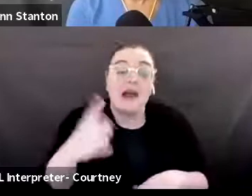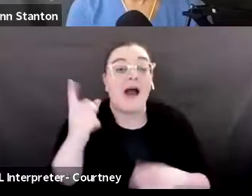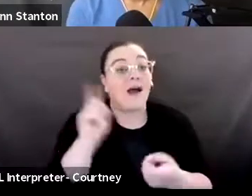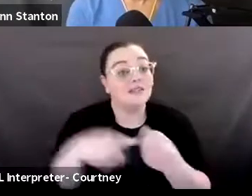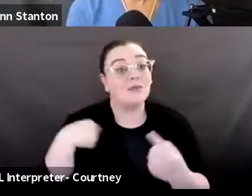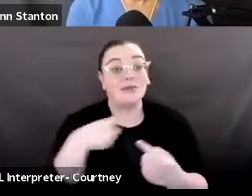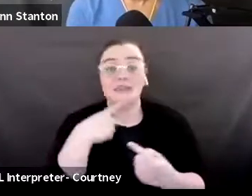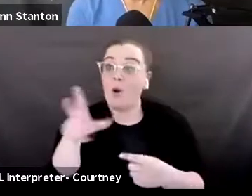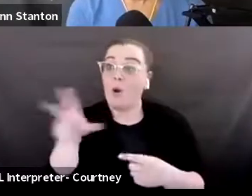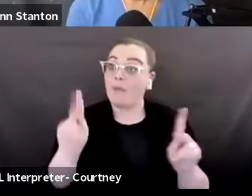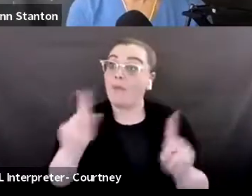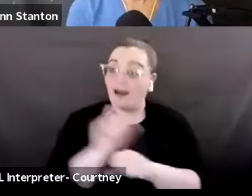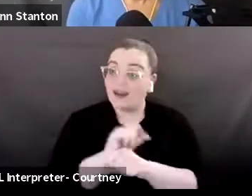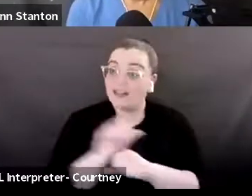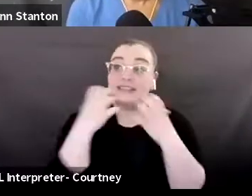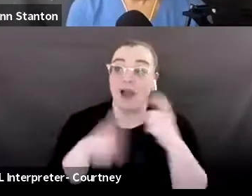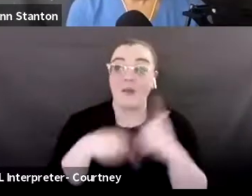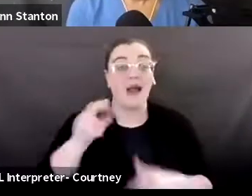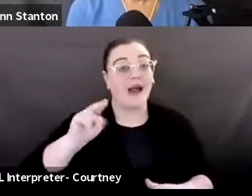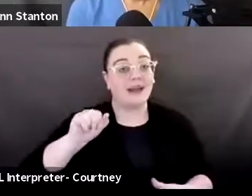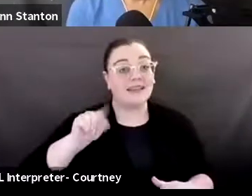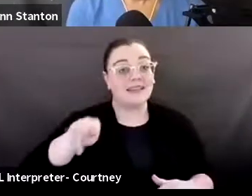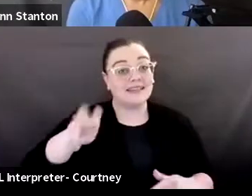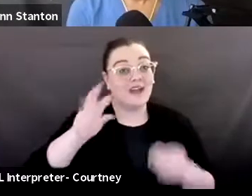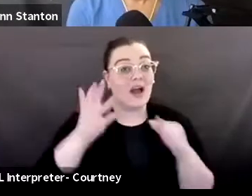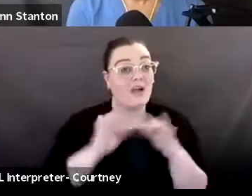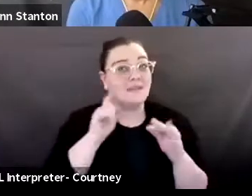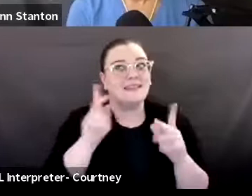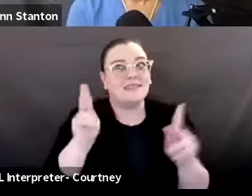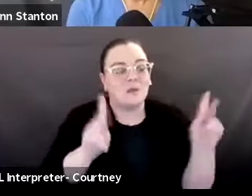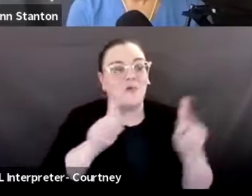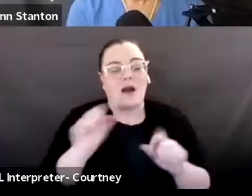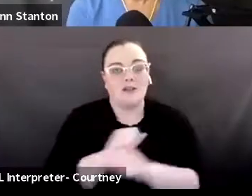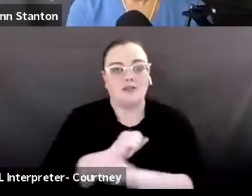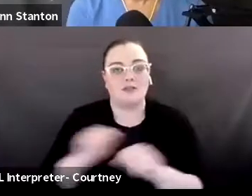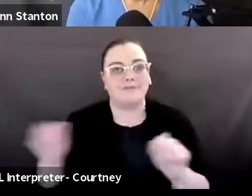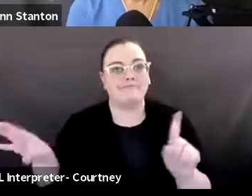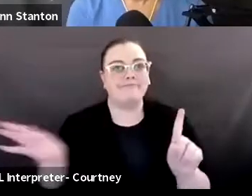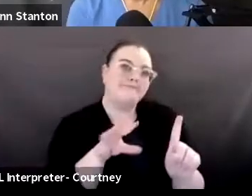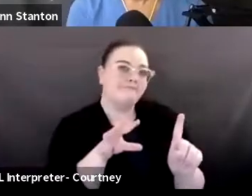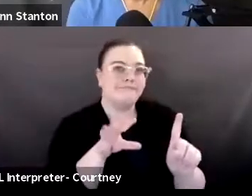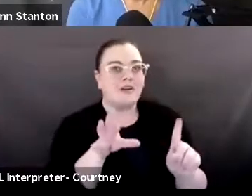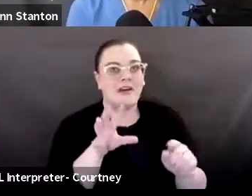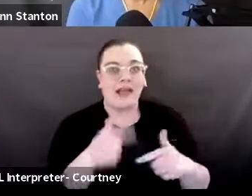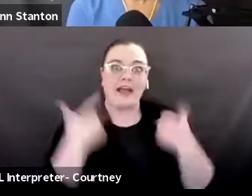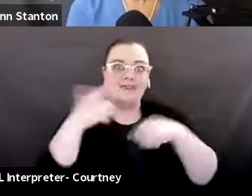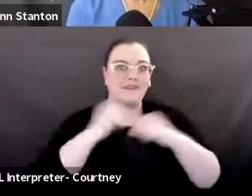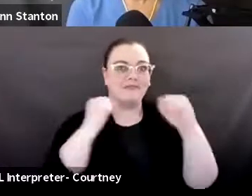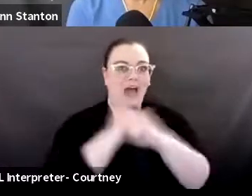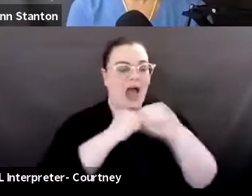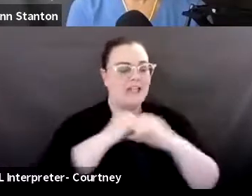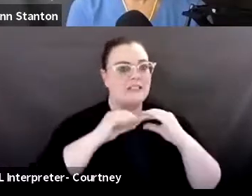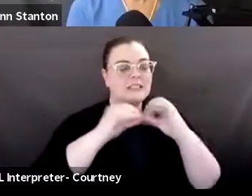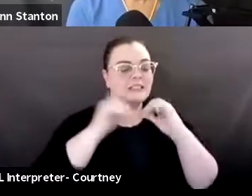do care about natives, because millions of people are watching them in live time fight for their water and fight for their land. So, but